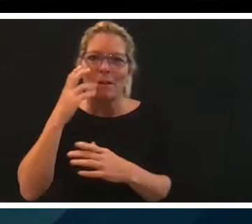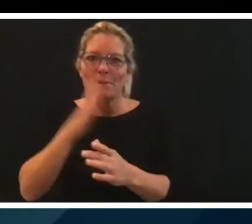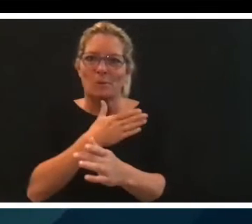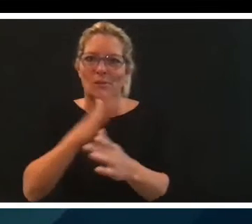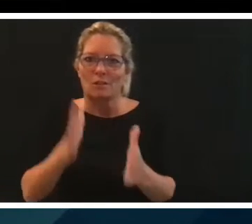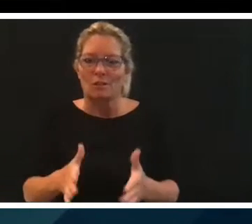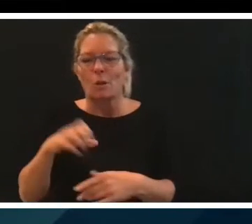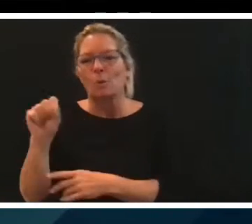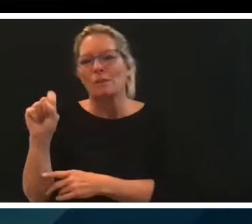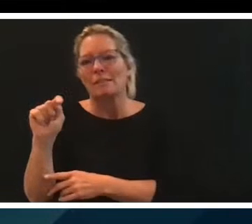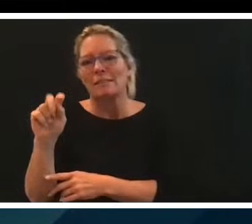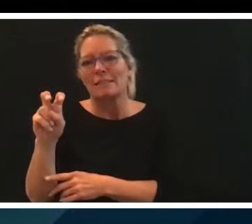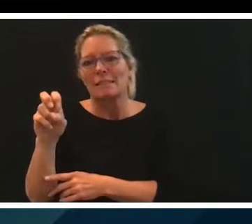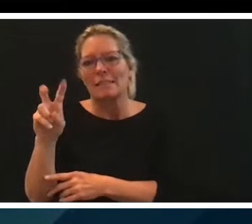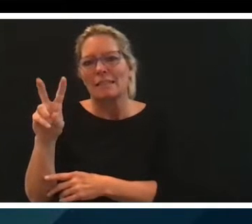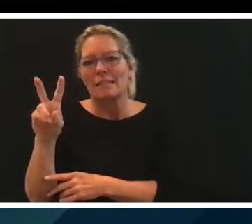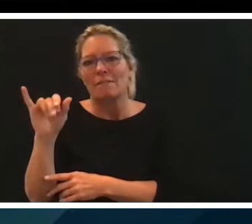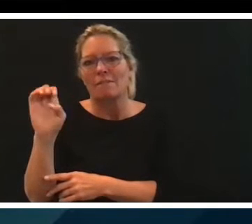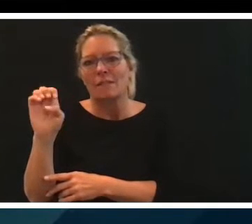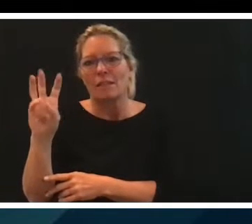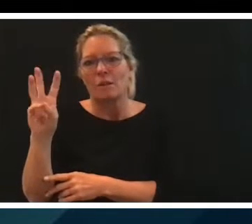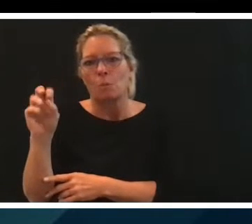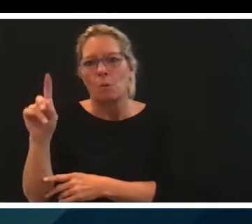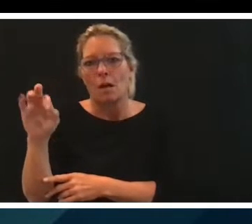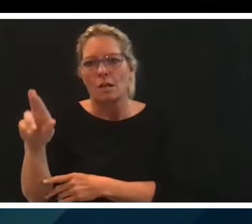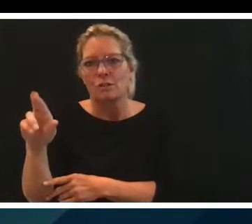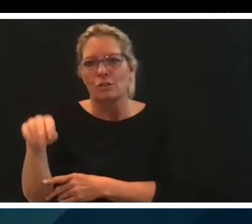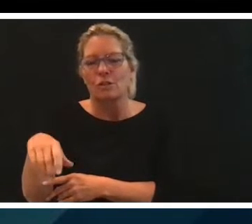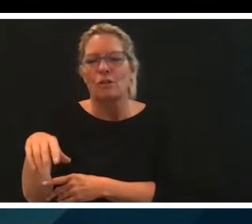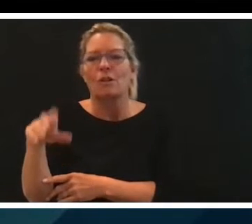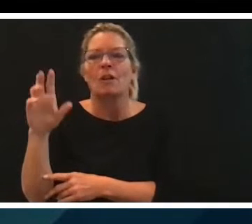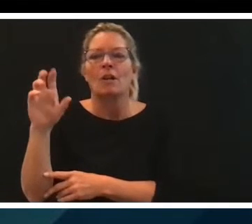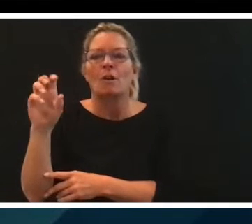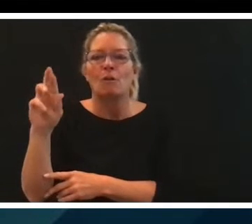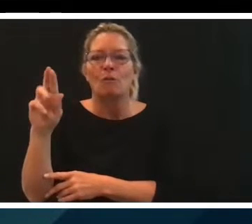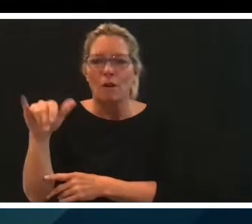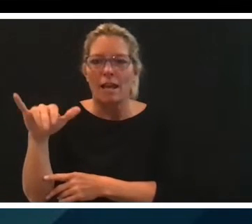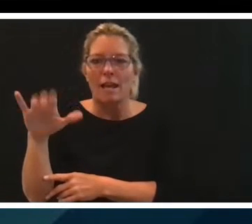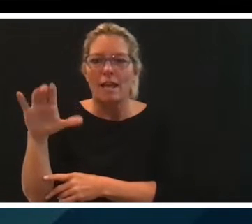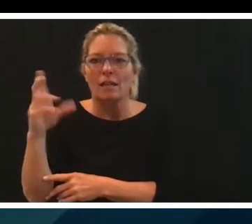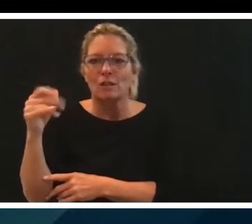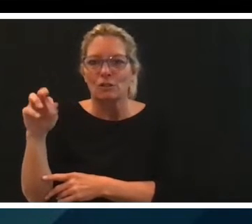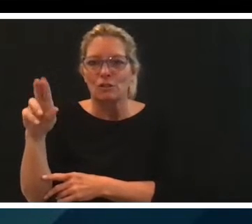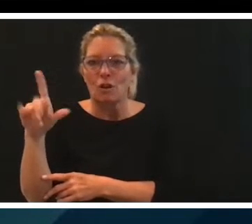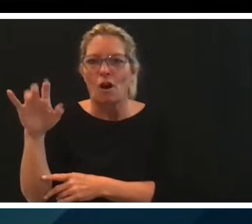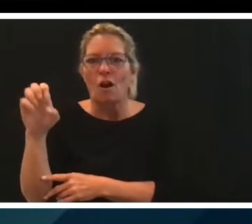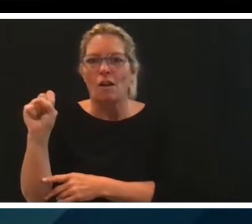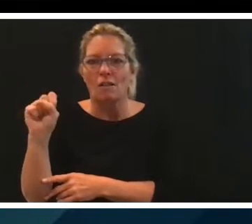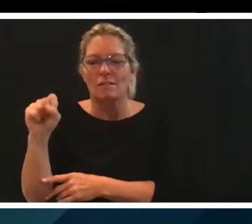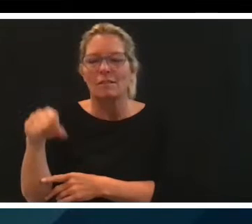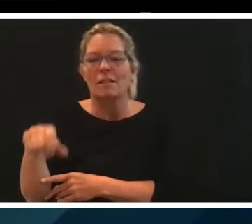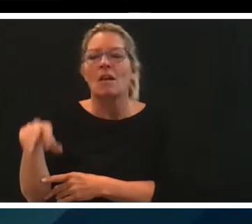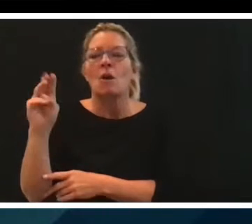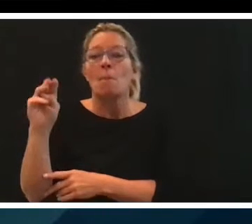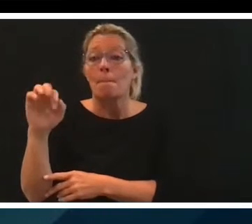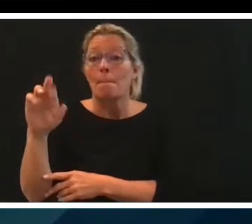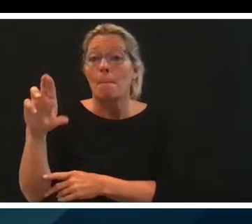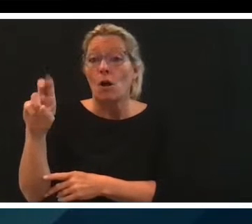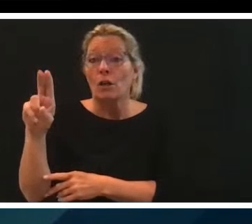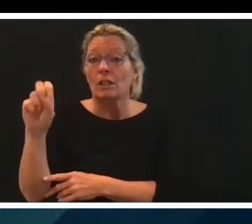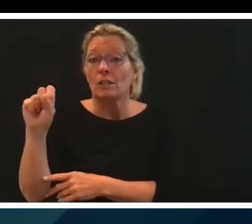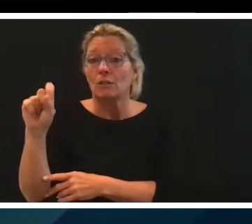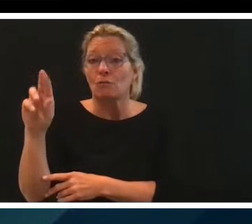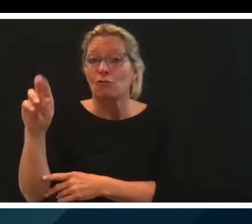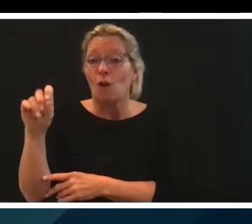and Ray Charles. There's a great pianist named Marcus Roberts that's blind. He's around today. He's a great teacher, mostly.